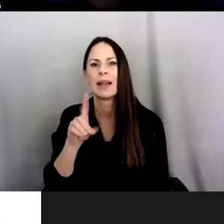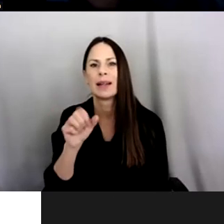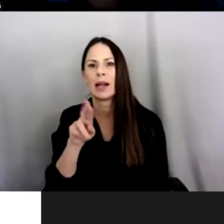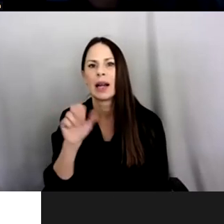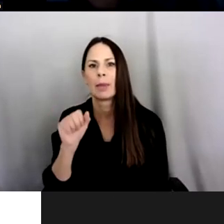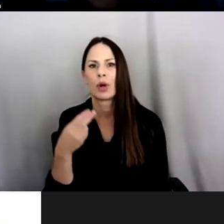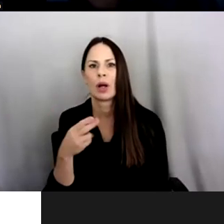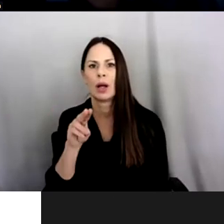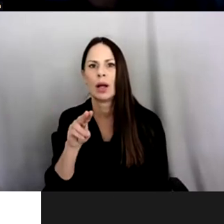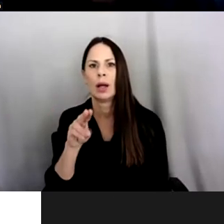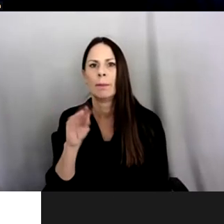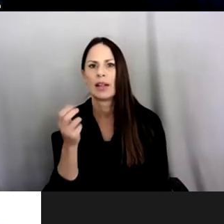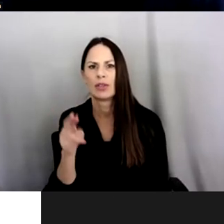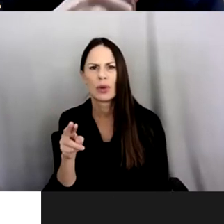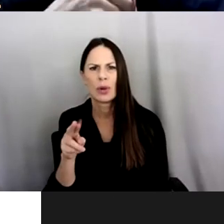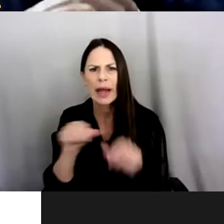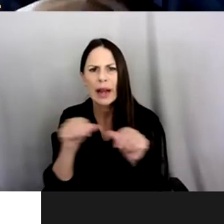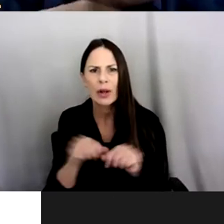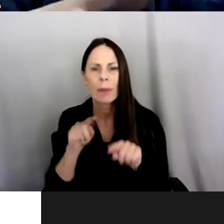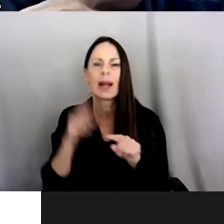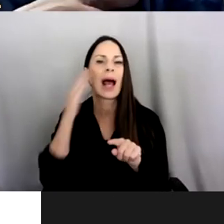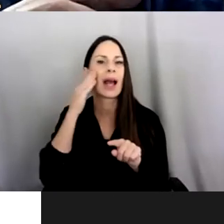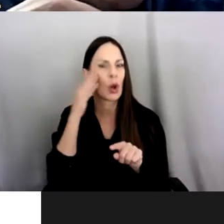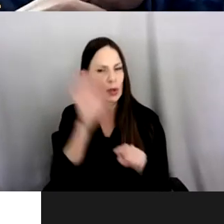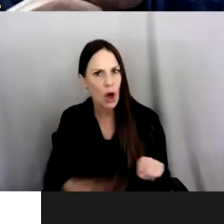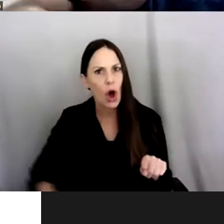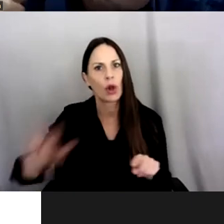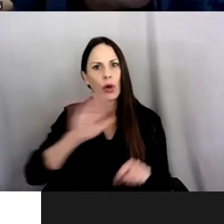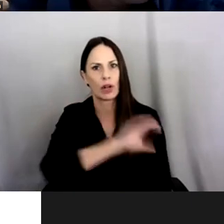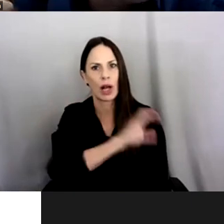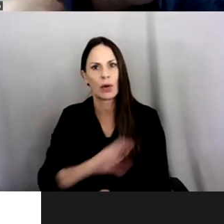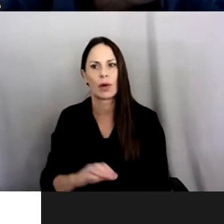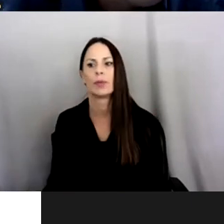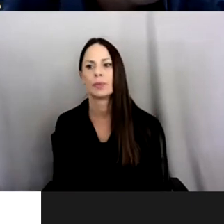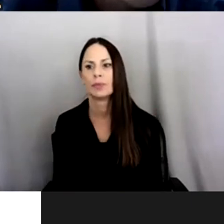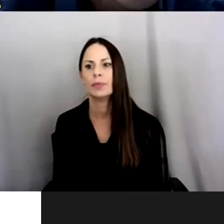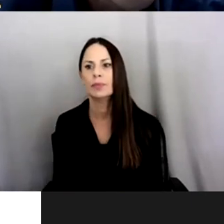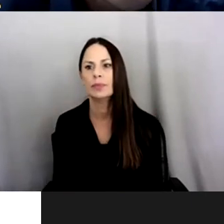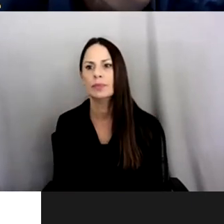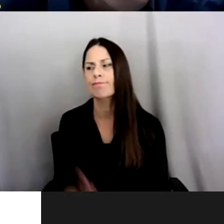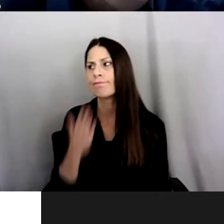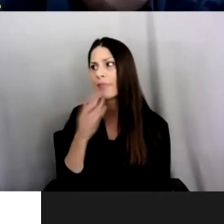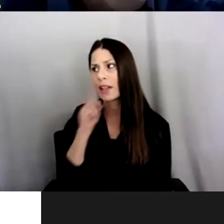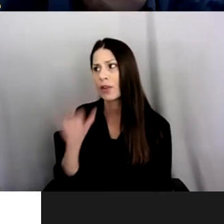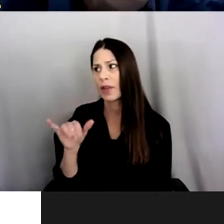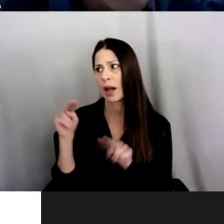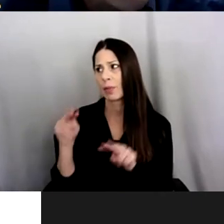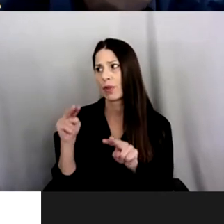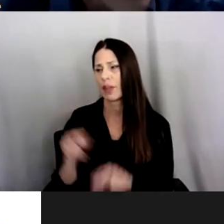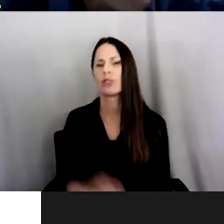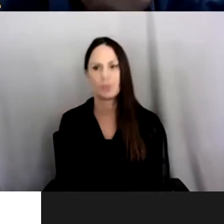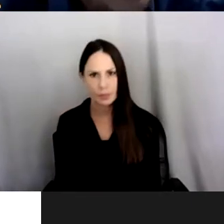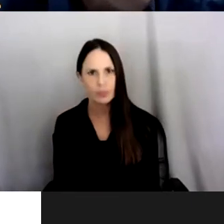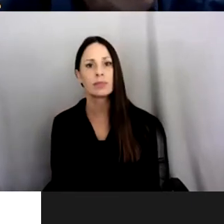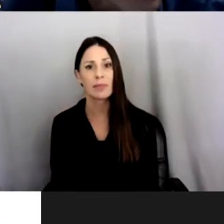across the state of Colorado. Yeah, Okay. thank you for that observation. So I'm gonna pass the